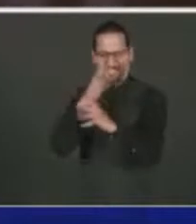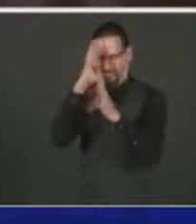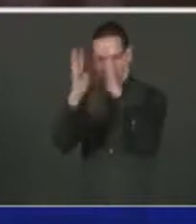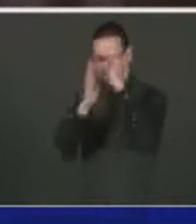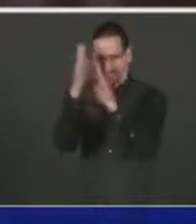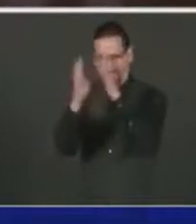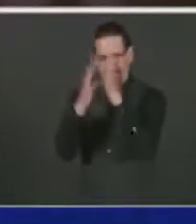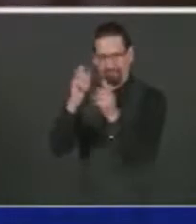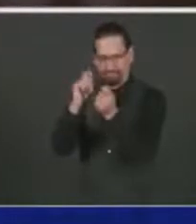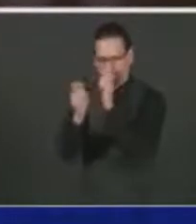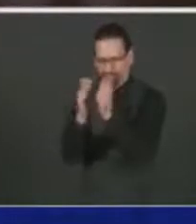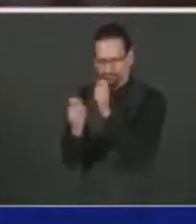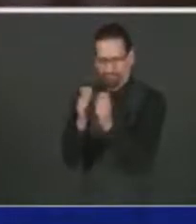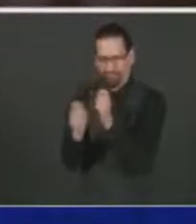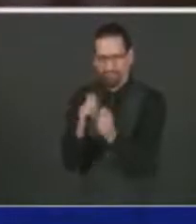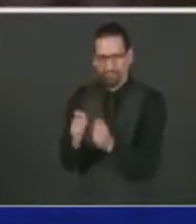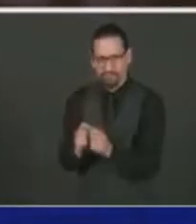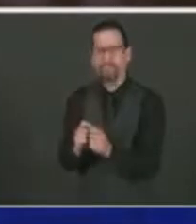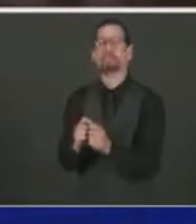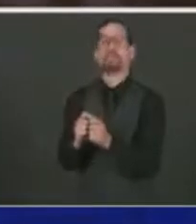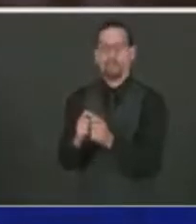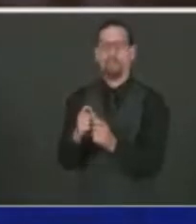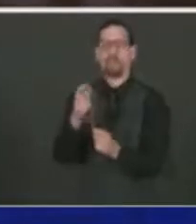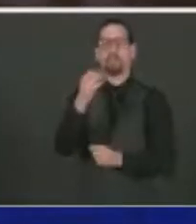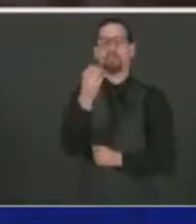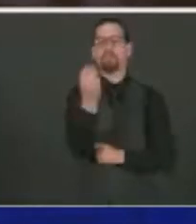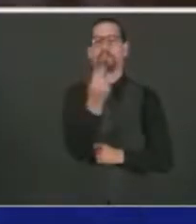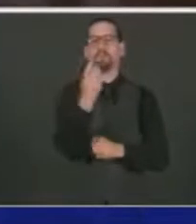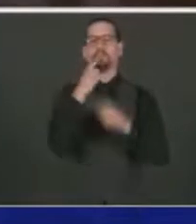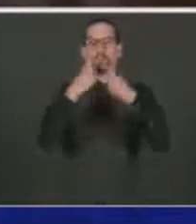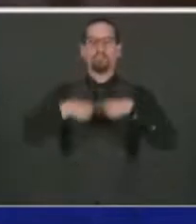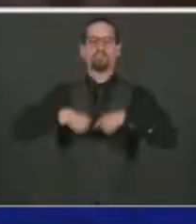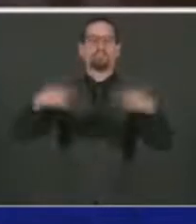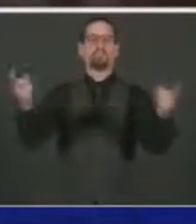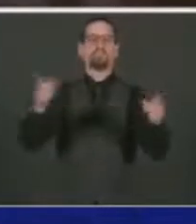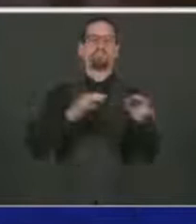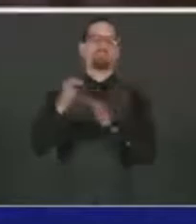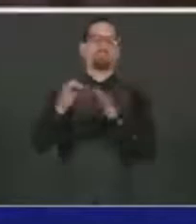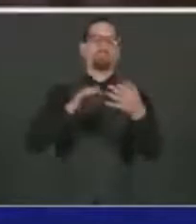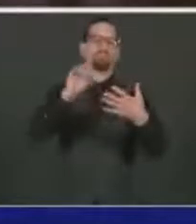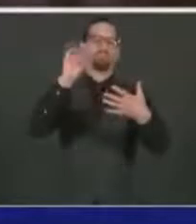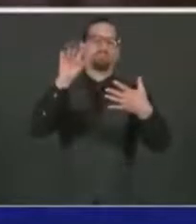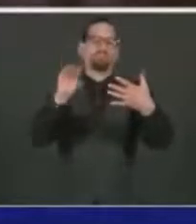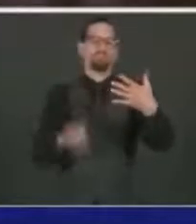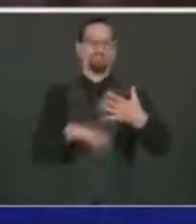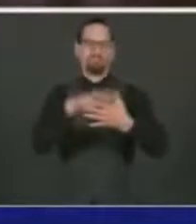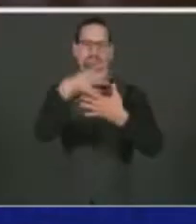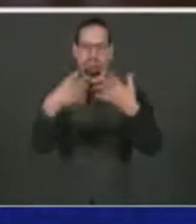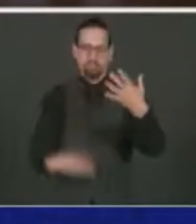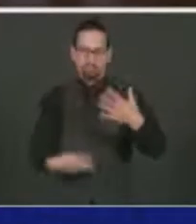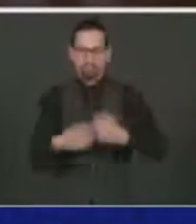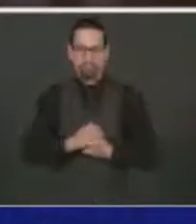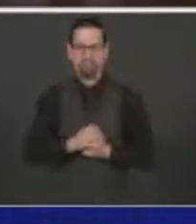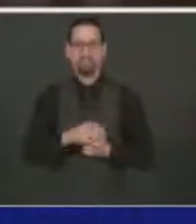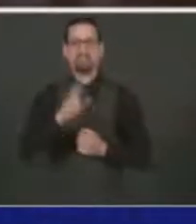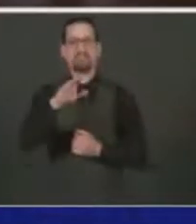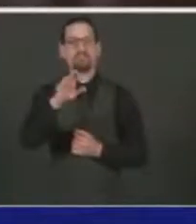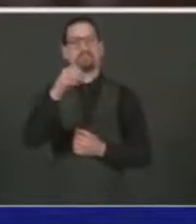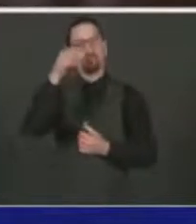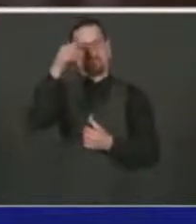like. That means this weekend, we're still in phase 2, social gatherings of 15 or fewer,